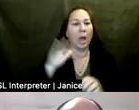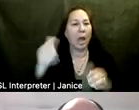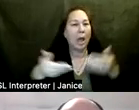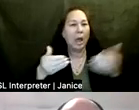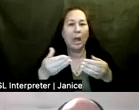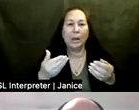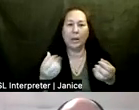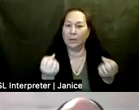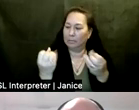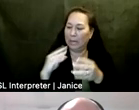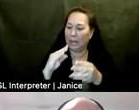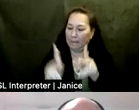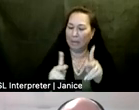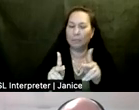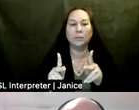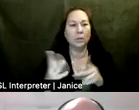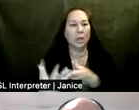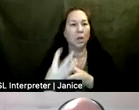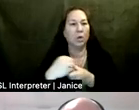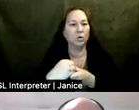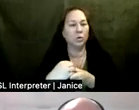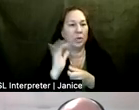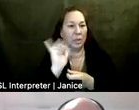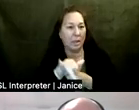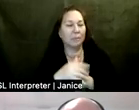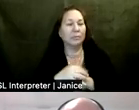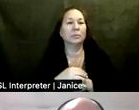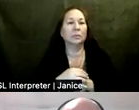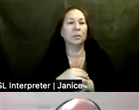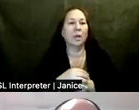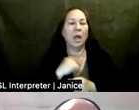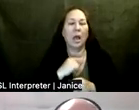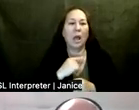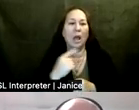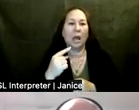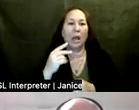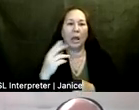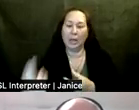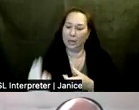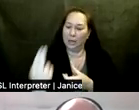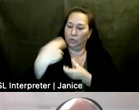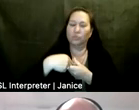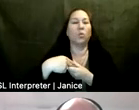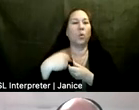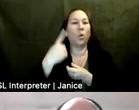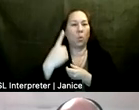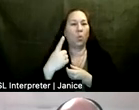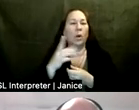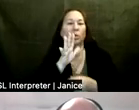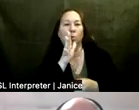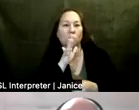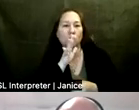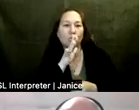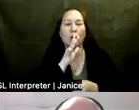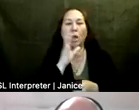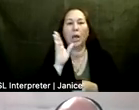people, and included in those hires, I've been able to bring on someone who speaks Brazilian Portuguese and a